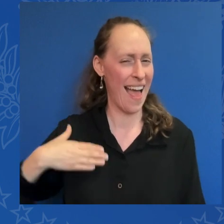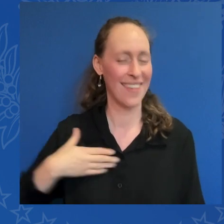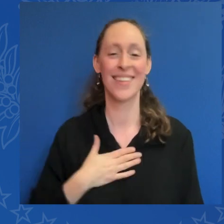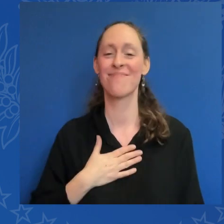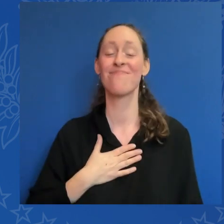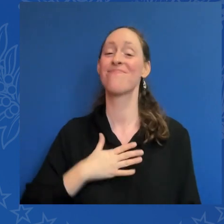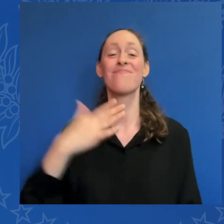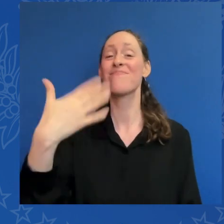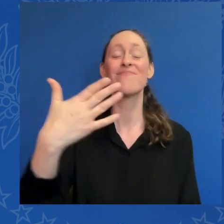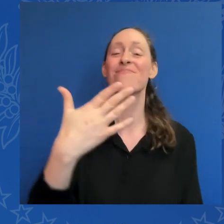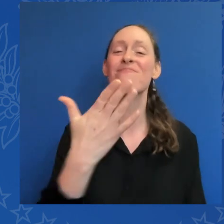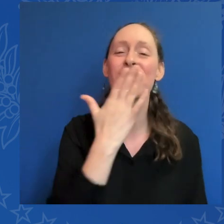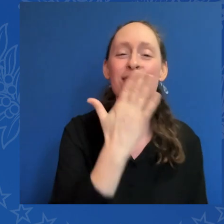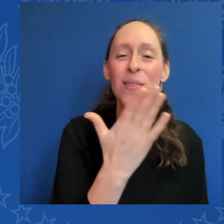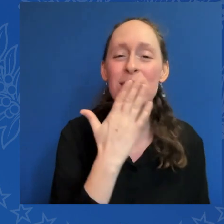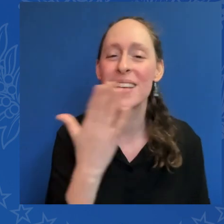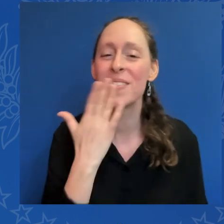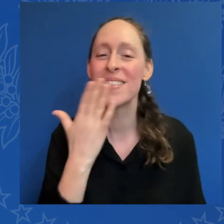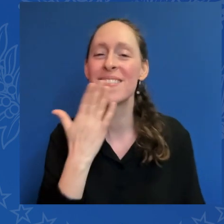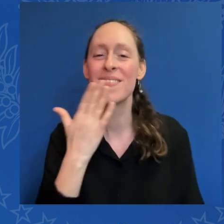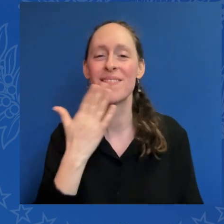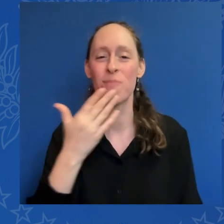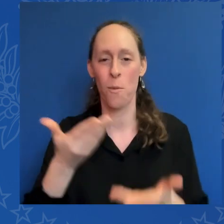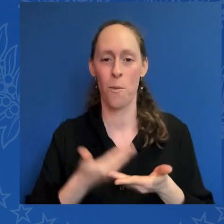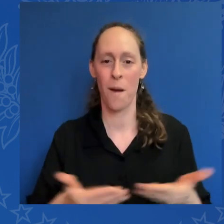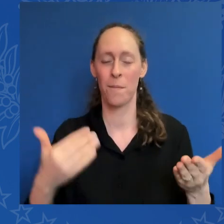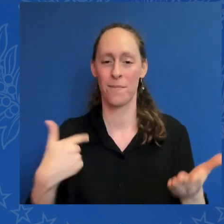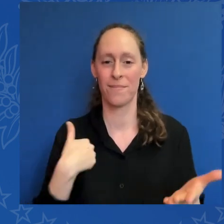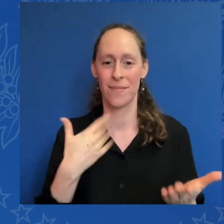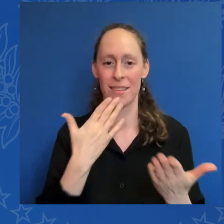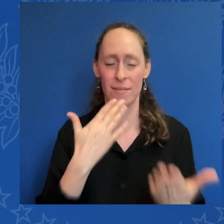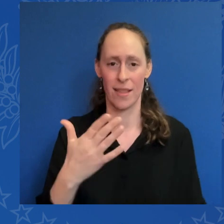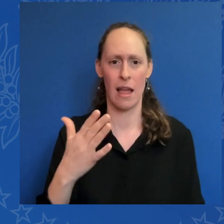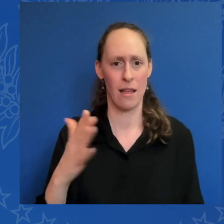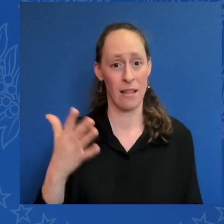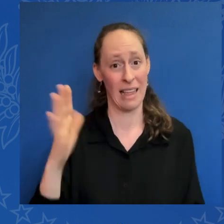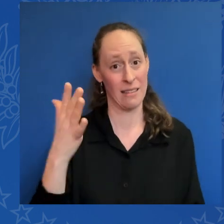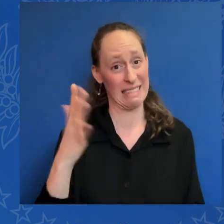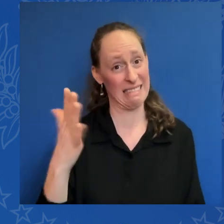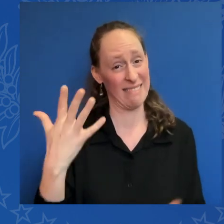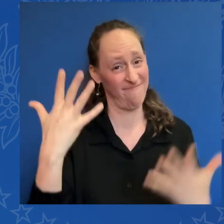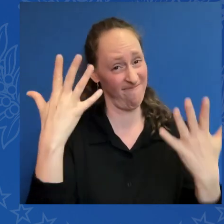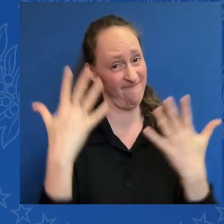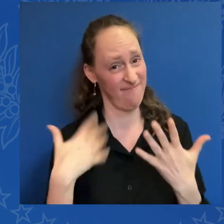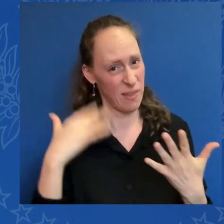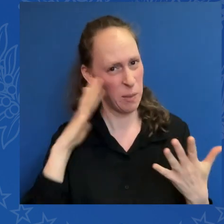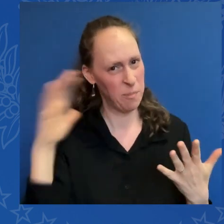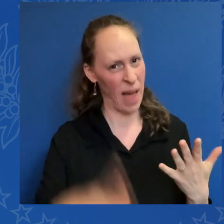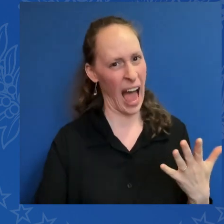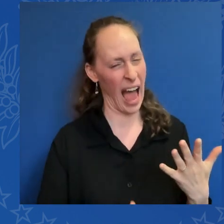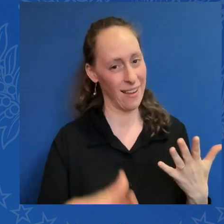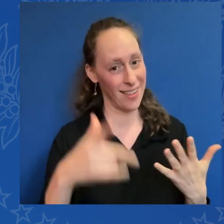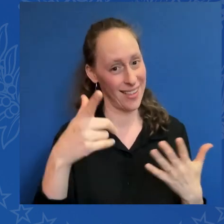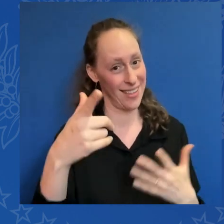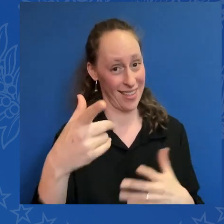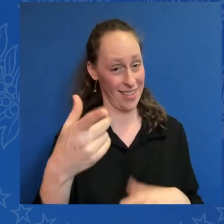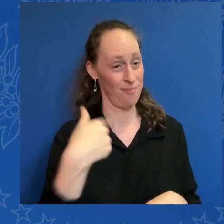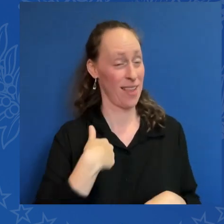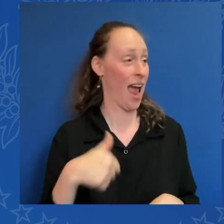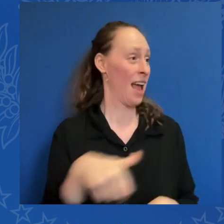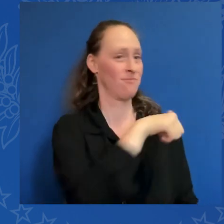for all of you is we'll be back. There's no way to keep us out, but thank you, thank you, thank you. I love you.